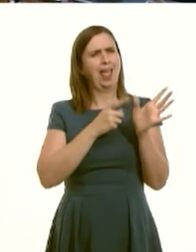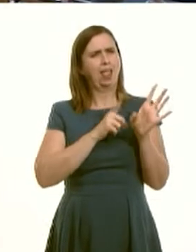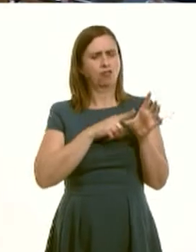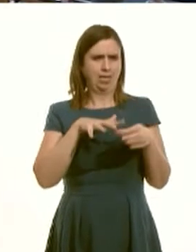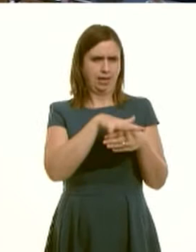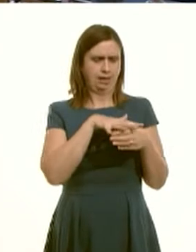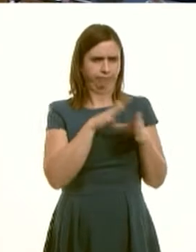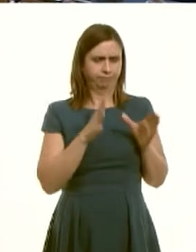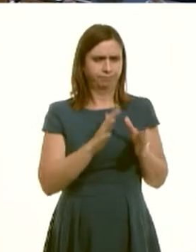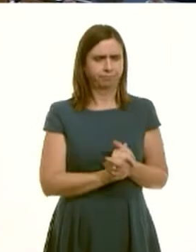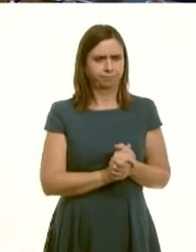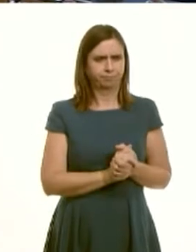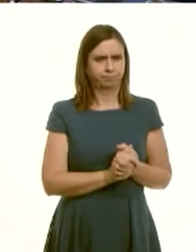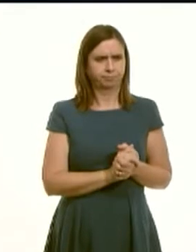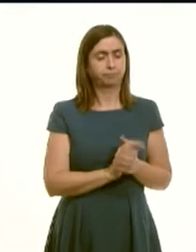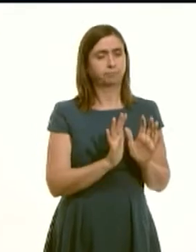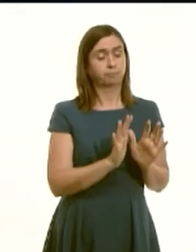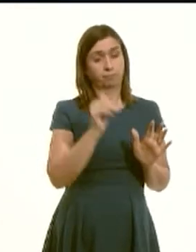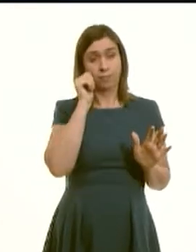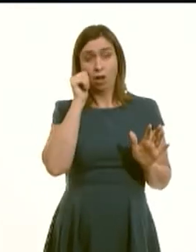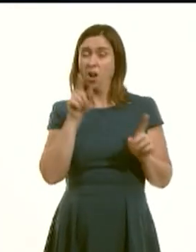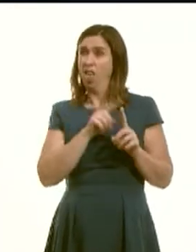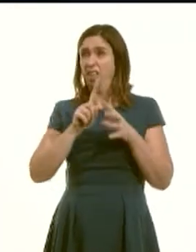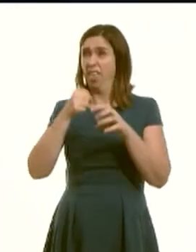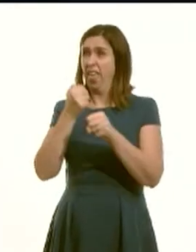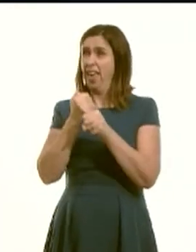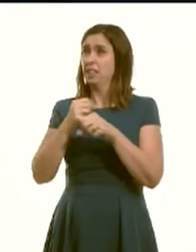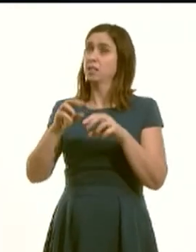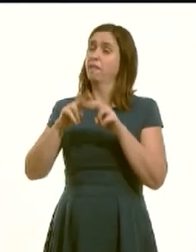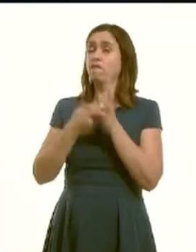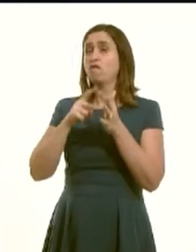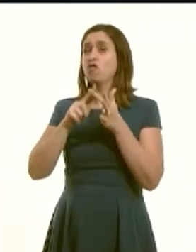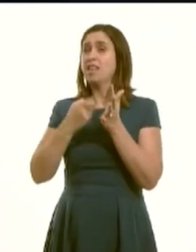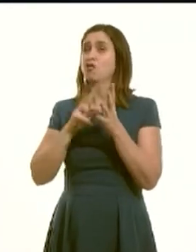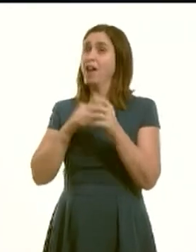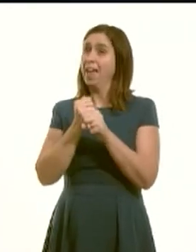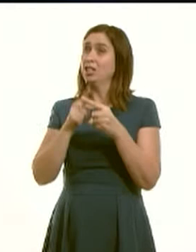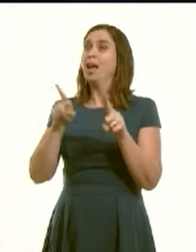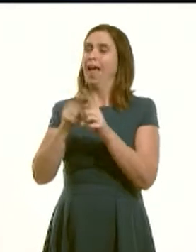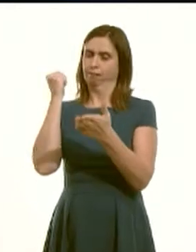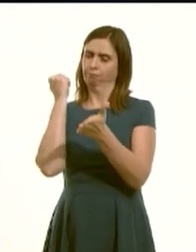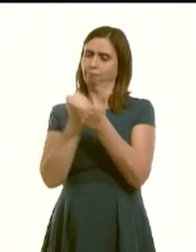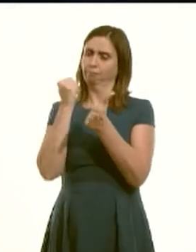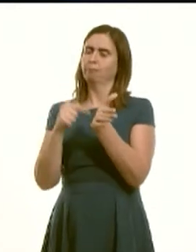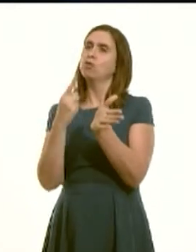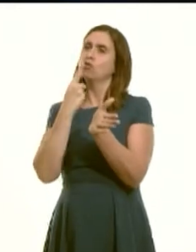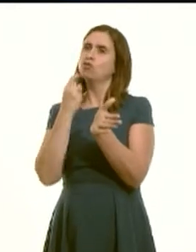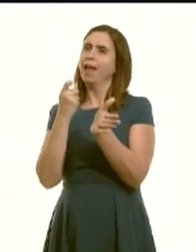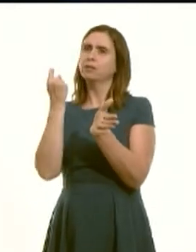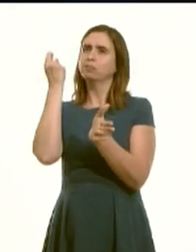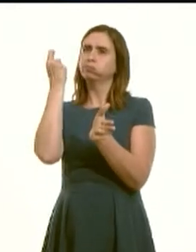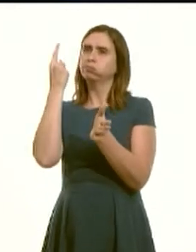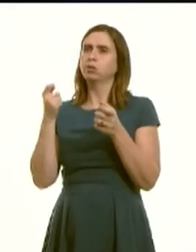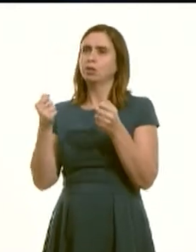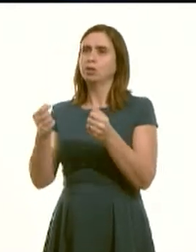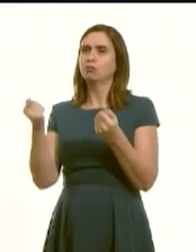case that in other areas, for example, free-range eggs, and also through the red tractor scheme, there's been great benefit derived